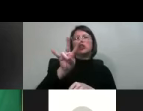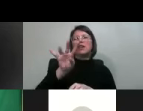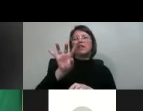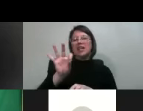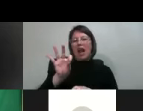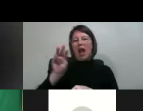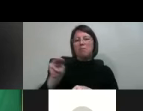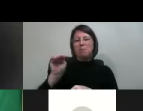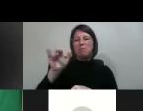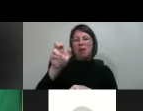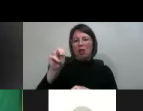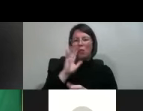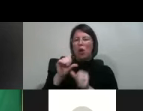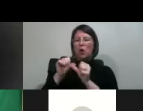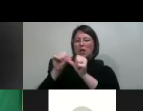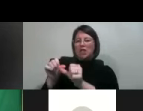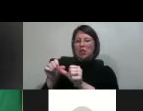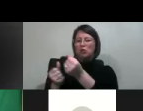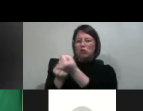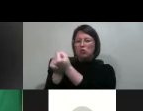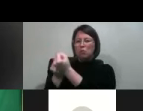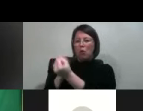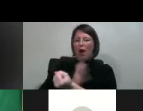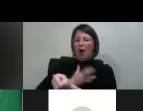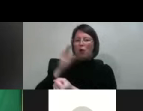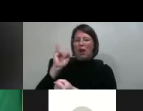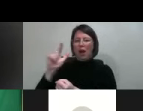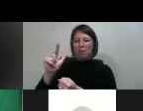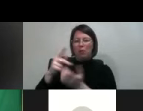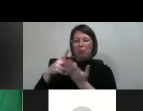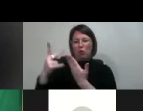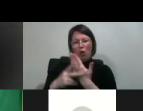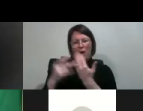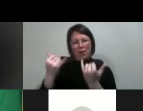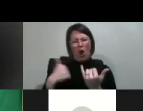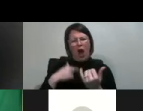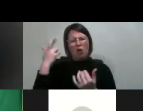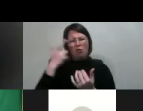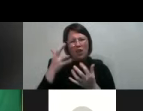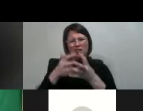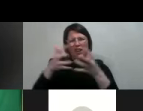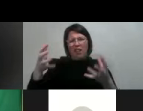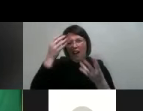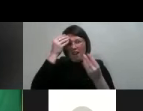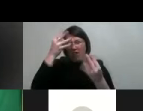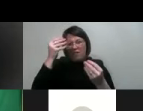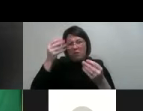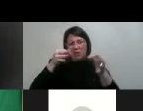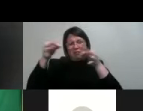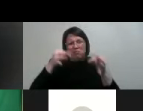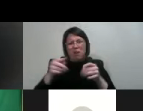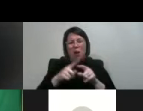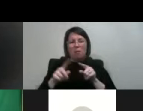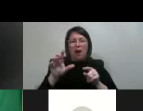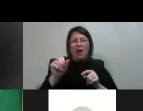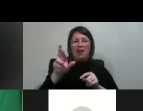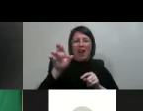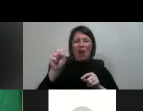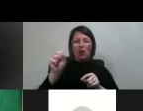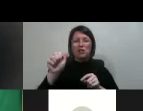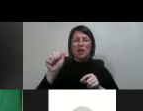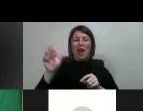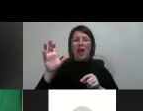to fund more of our capital program. So I realize there's a lot here, but essentially to say is with CARES Act 2, the MBTA